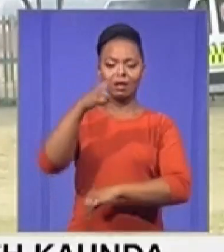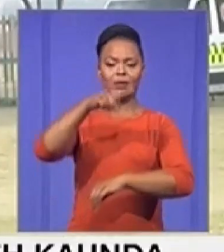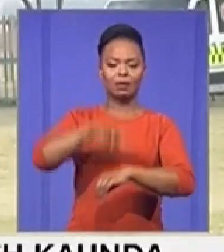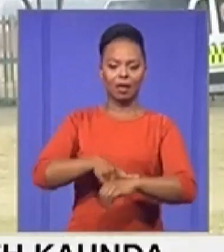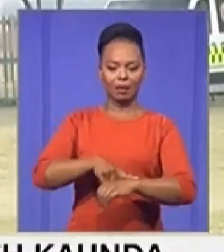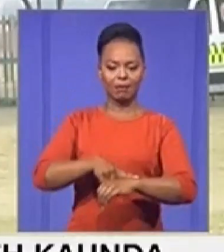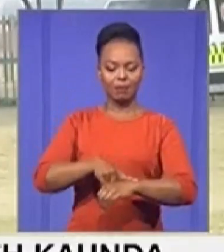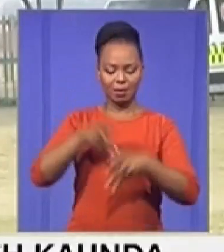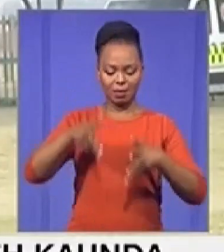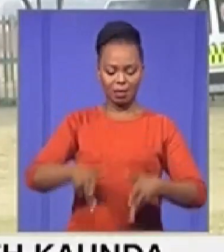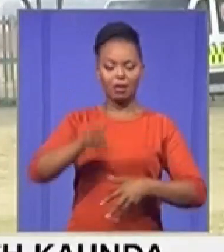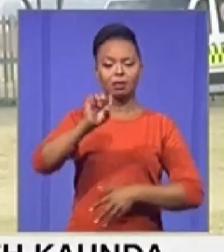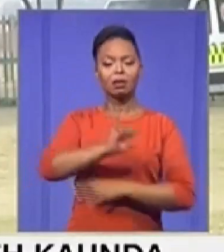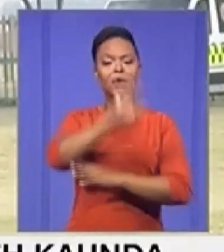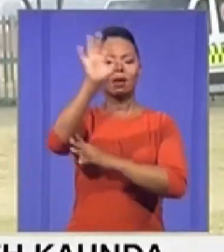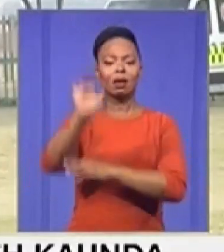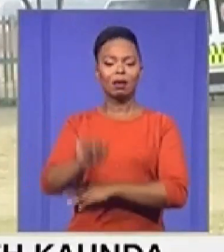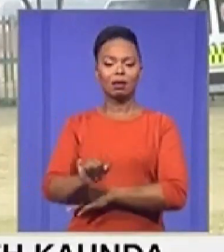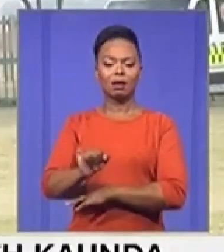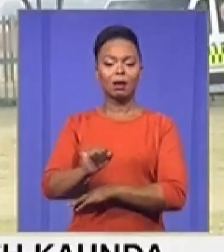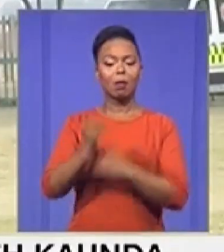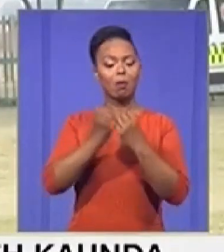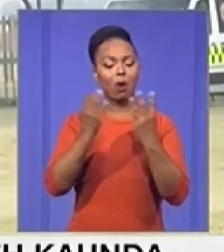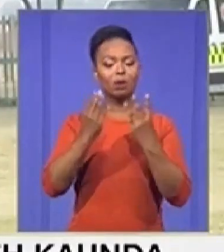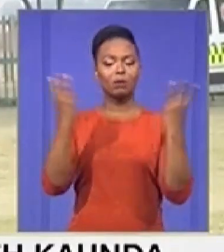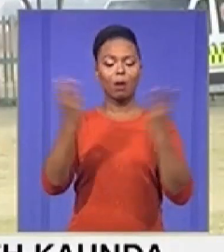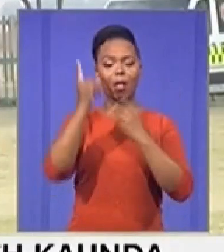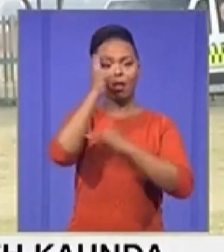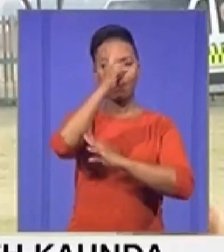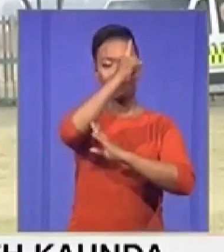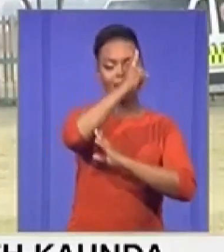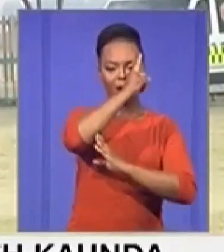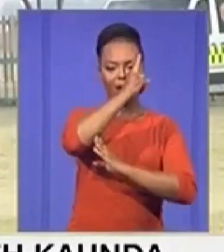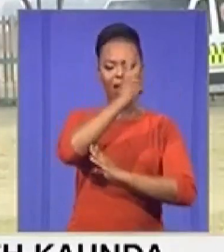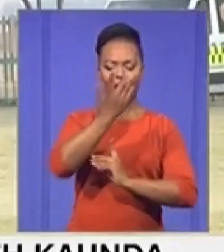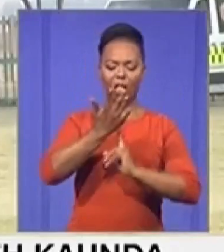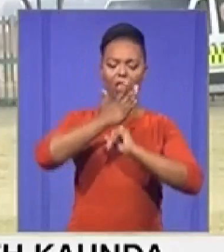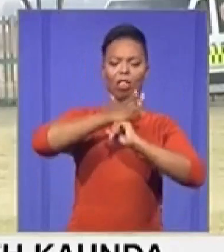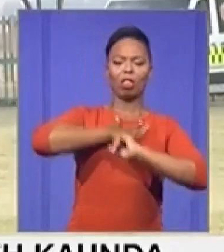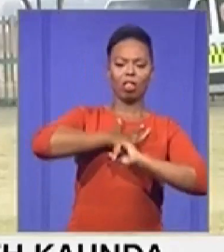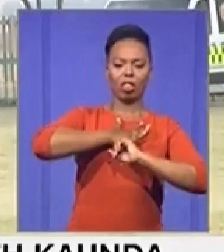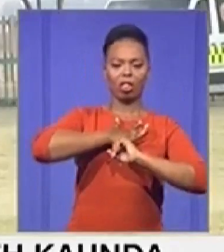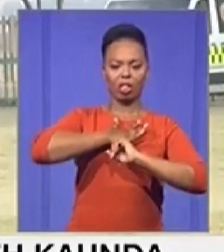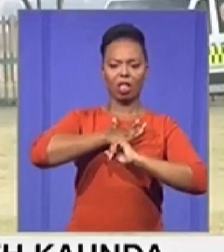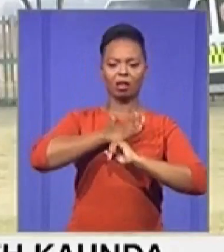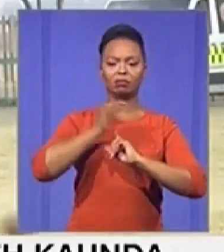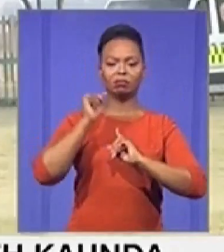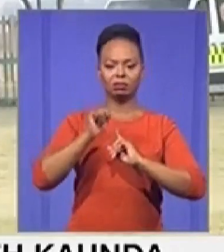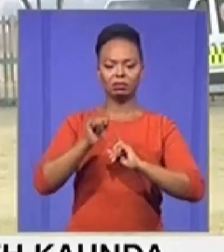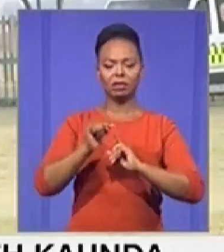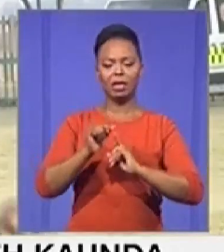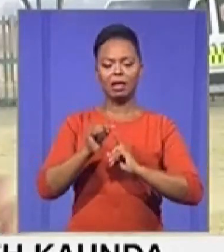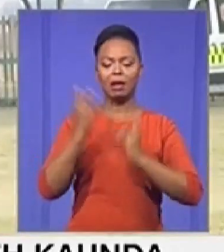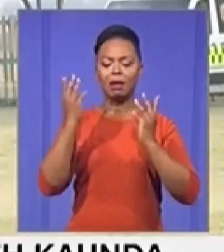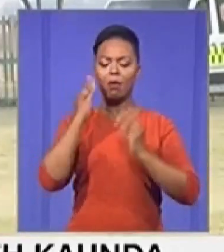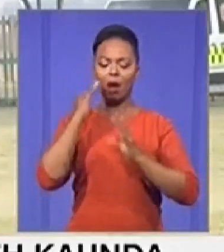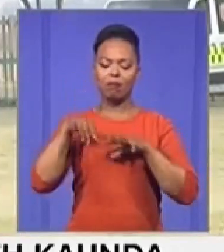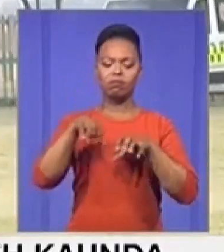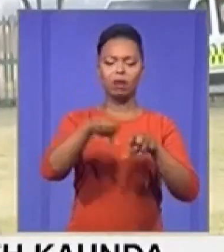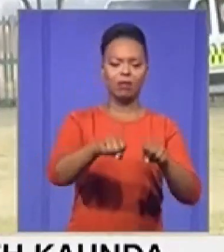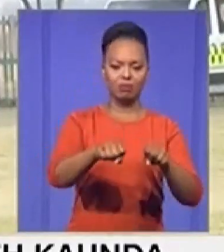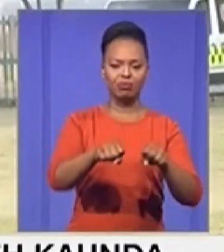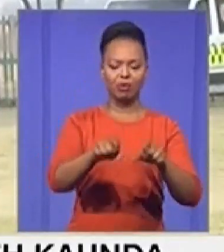bantsho morago ga gore ba kgapelwe thoko ke batho ba ne ba tsene mo lehatsheng la rona ba retsela la ntlha ba